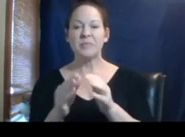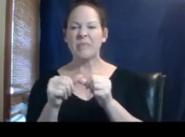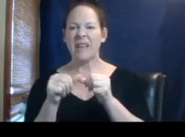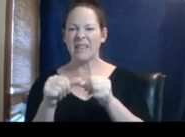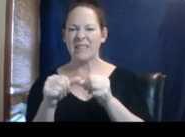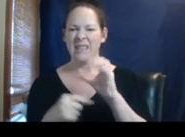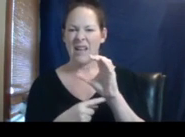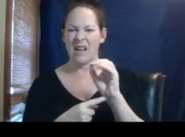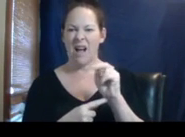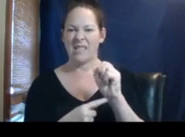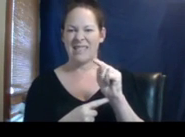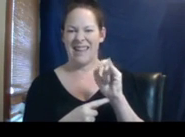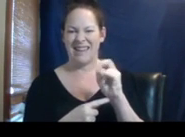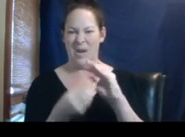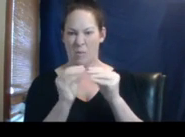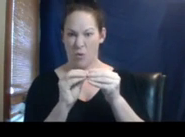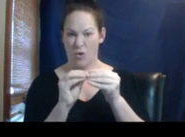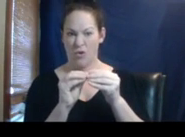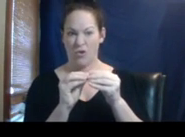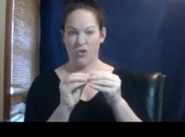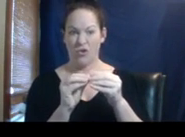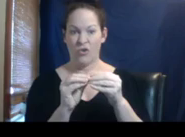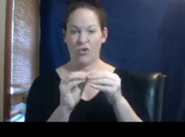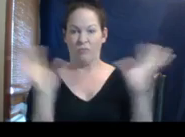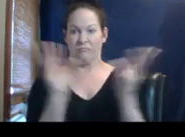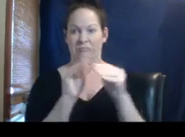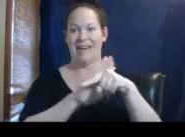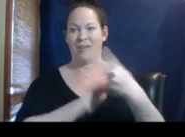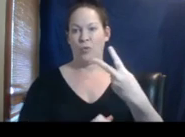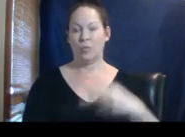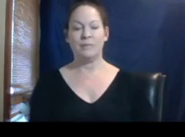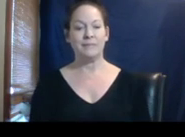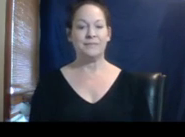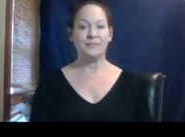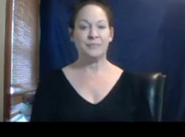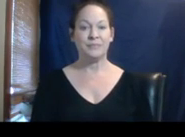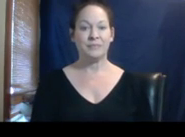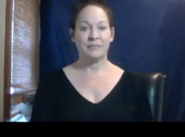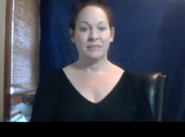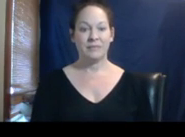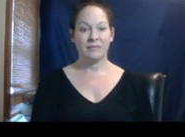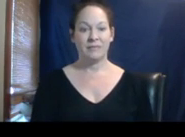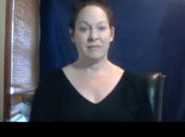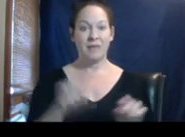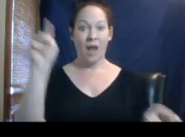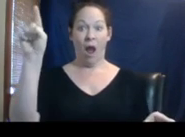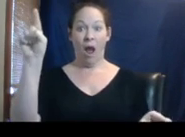constants, I have negative 2. And look, this was